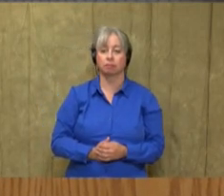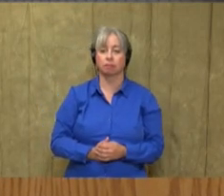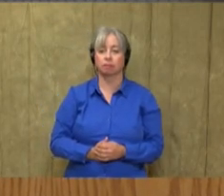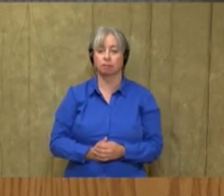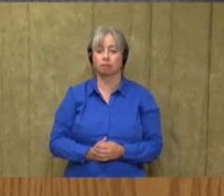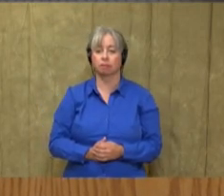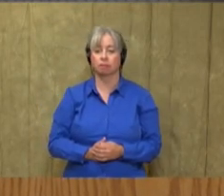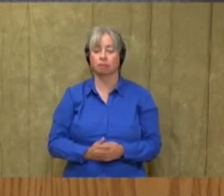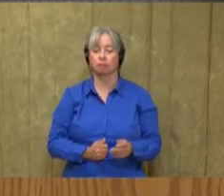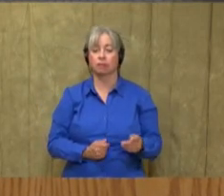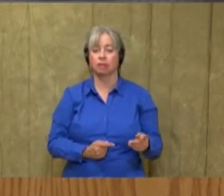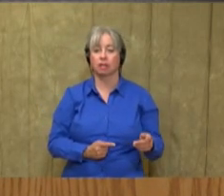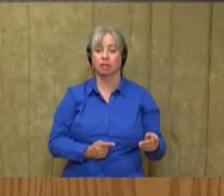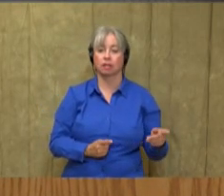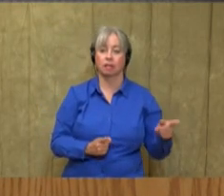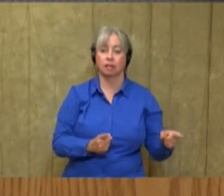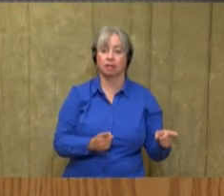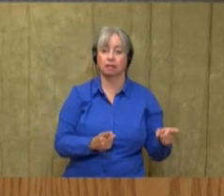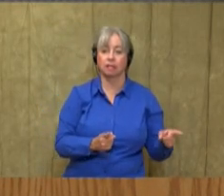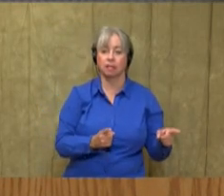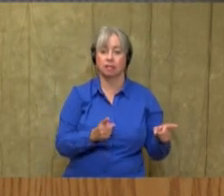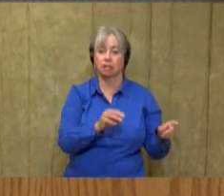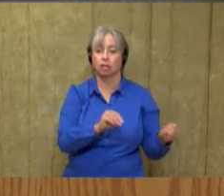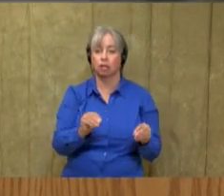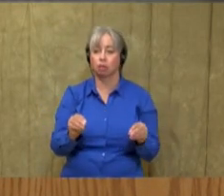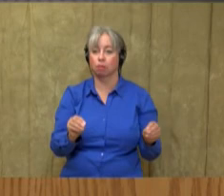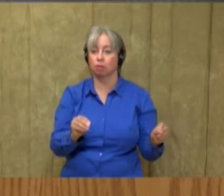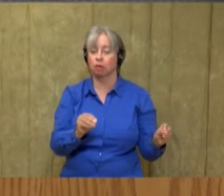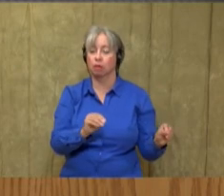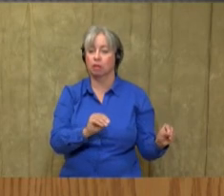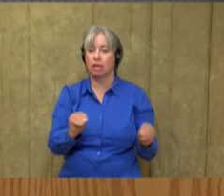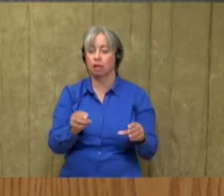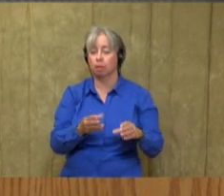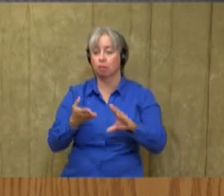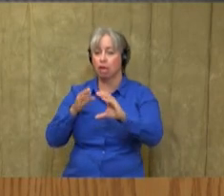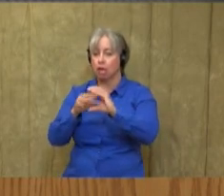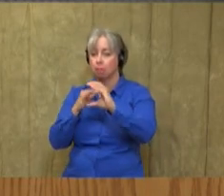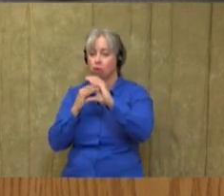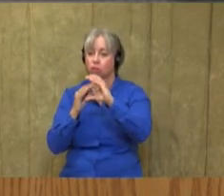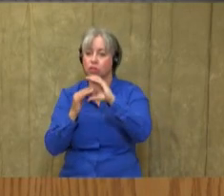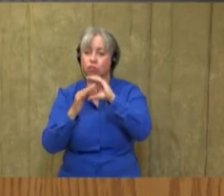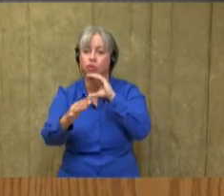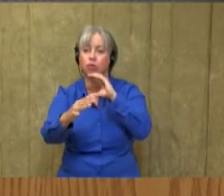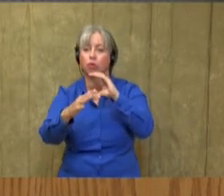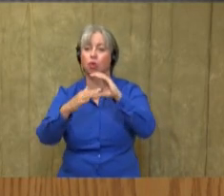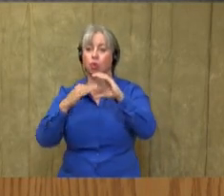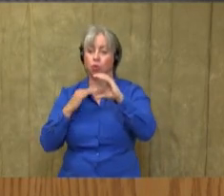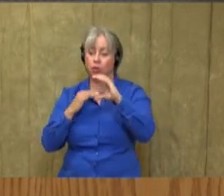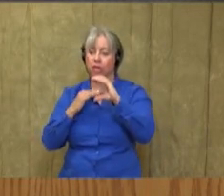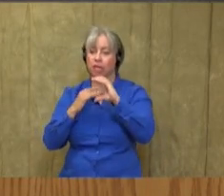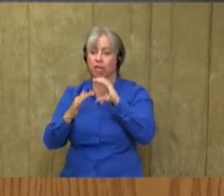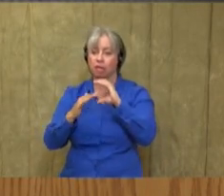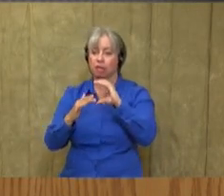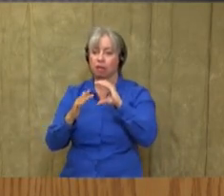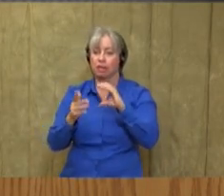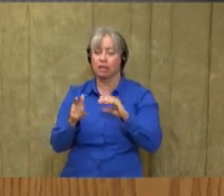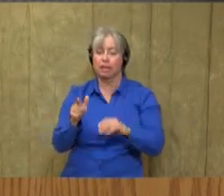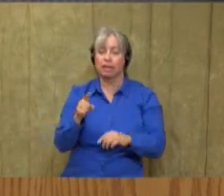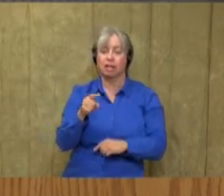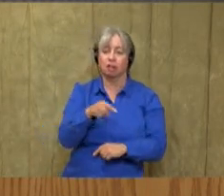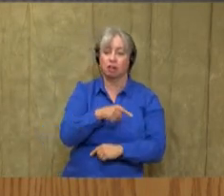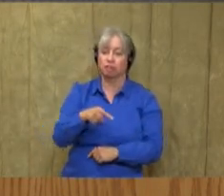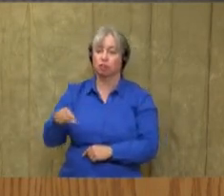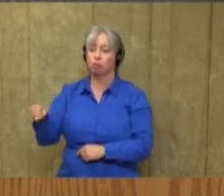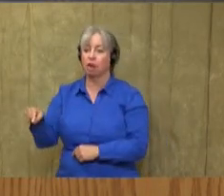actually, if I cause a disturbance, it moves through the matter in a side-to-side